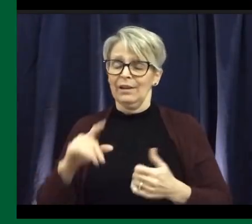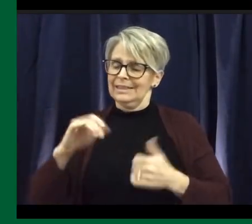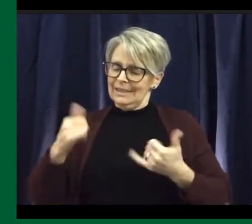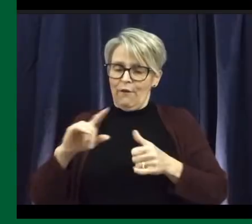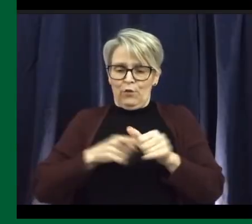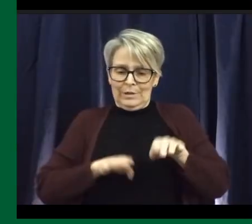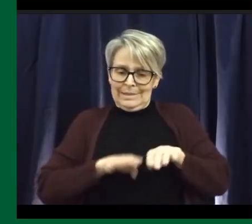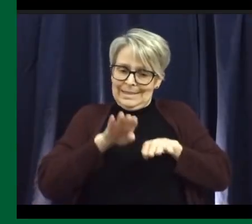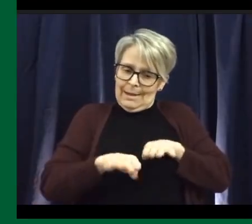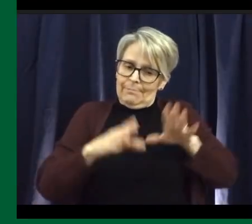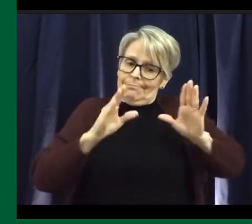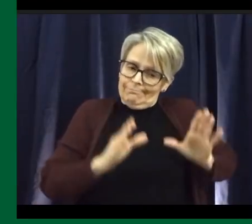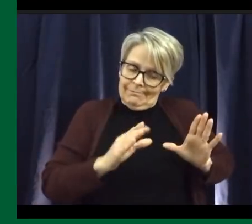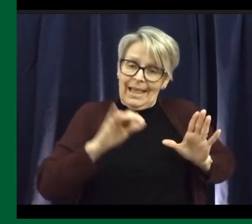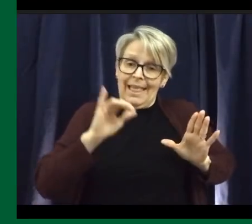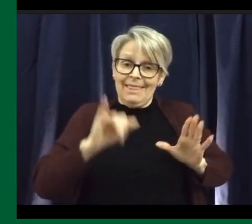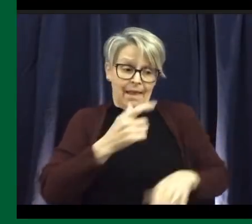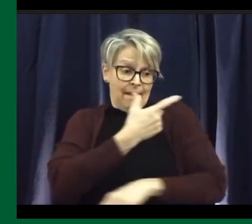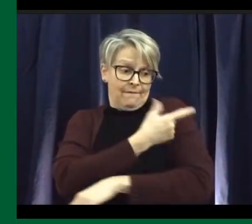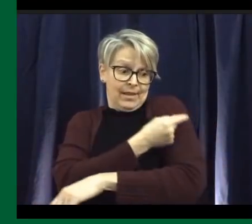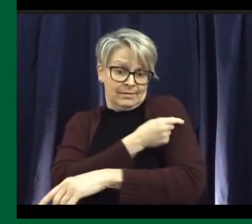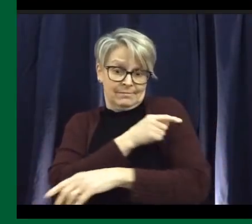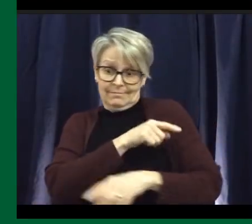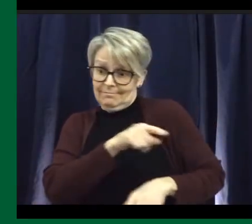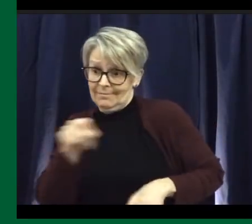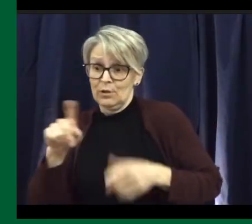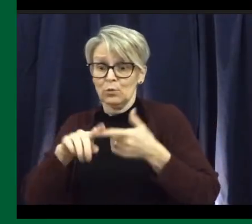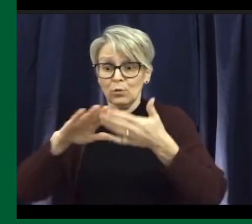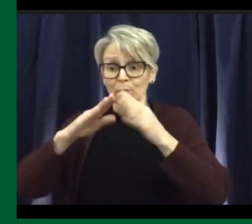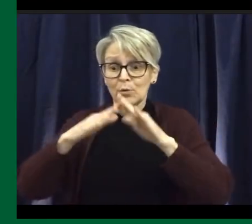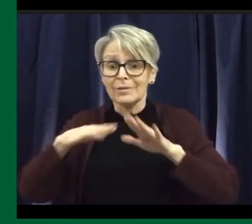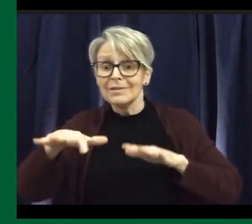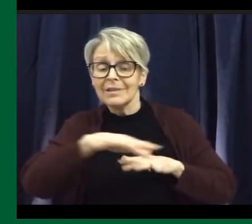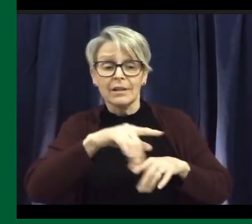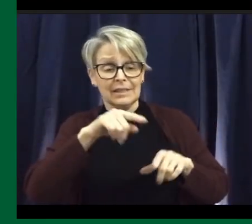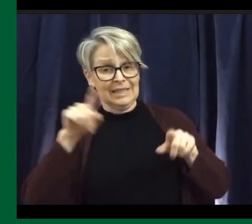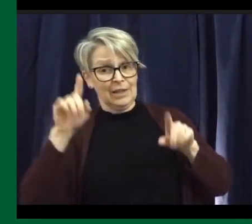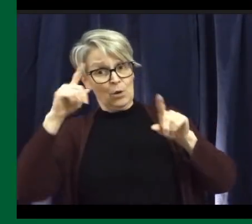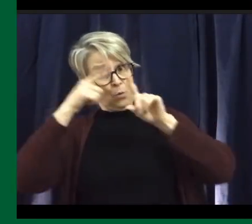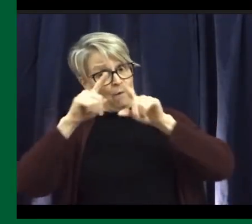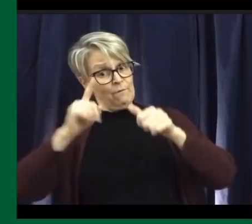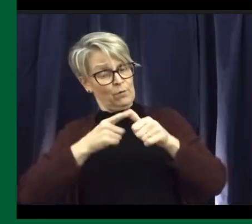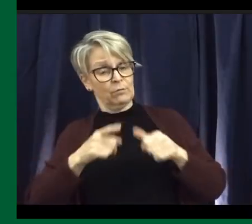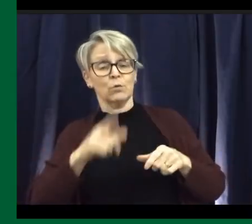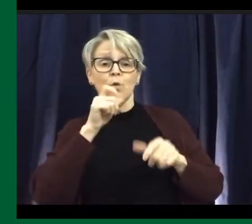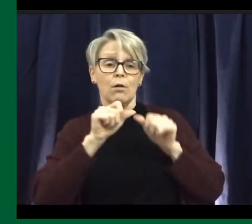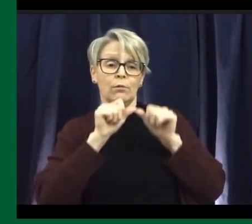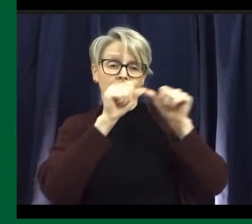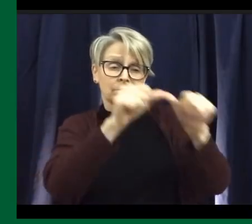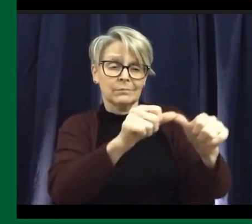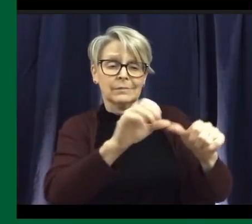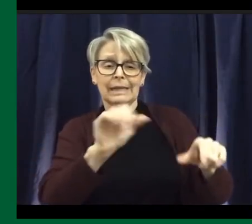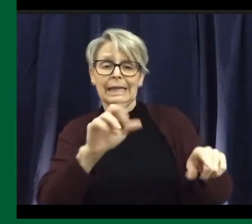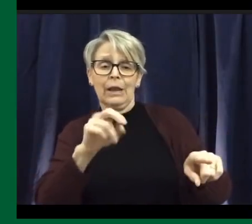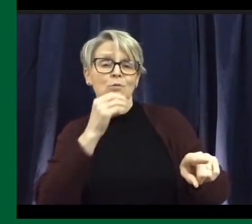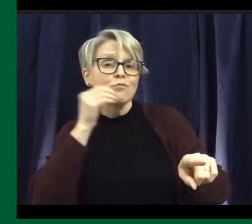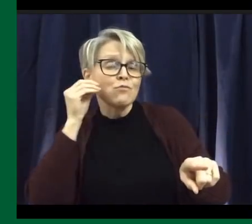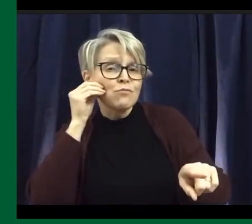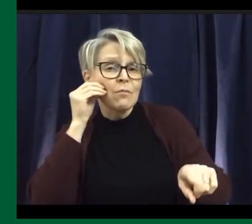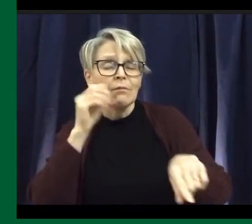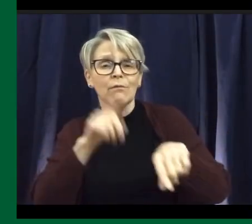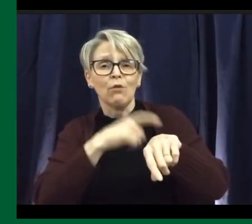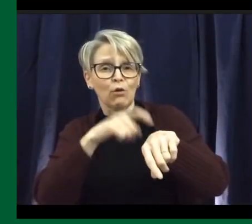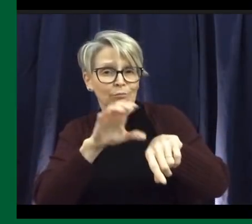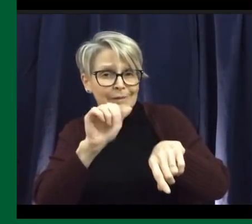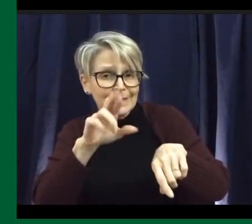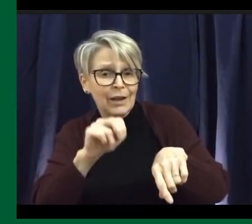rollout. This means when vaccines are distributed to a community, long-term care and personal care home residents and certain prioritized healthcare workers